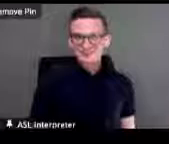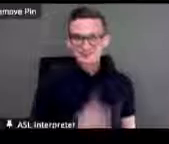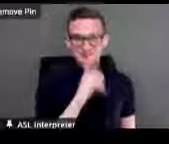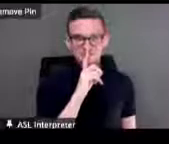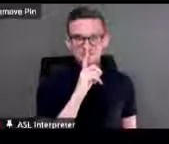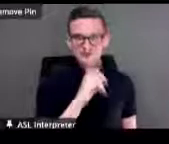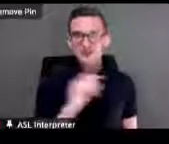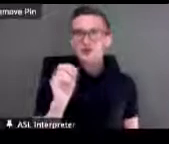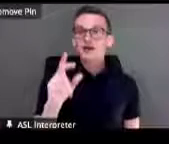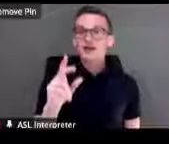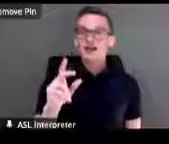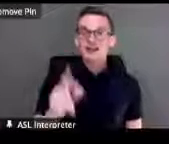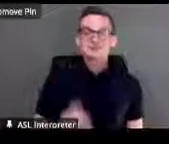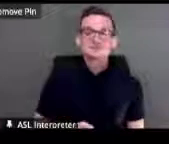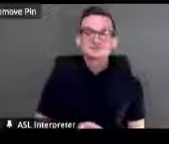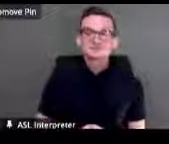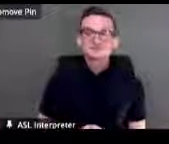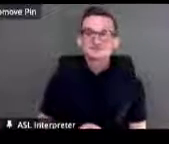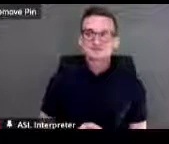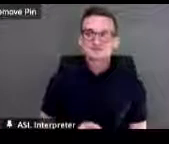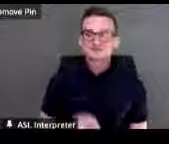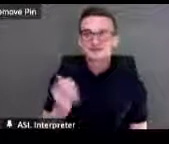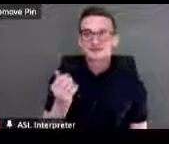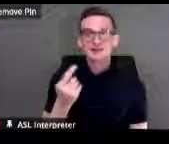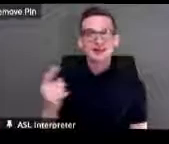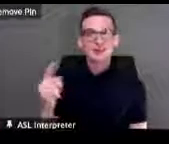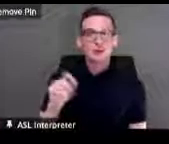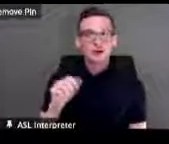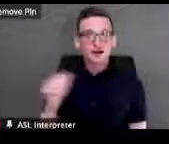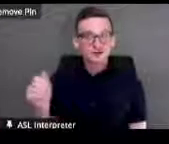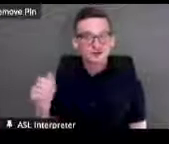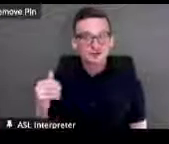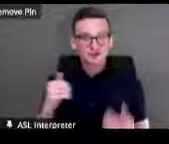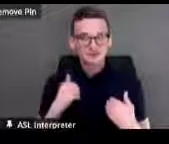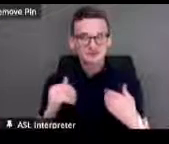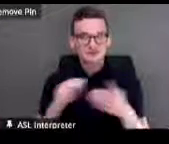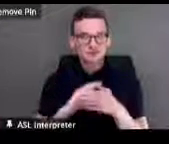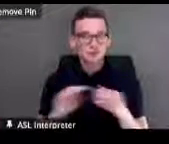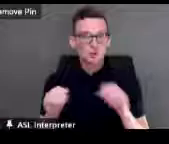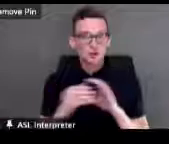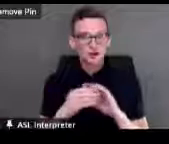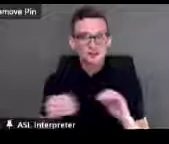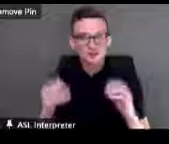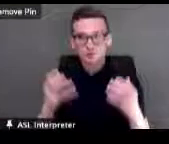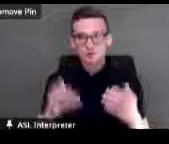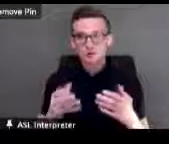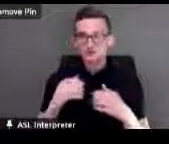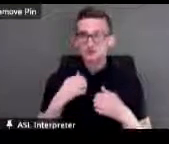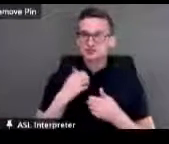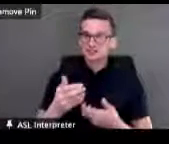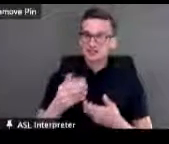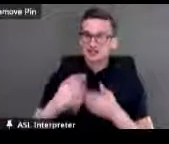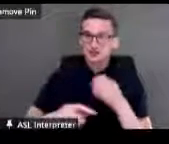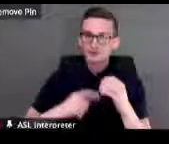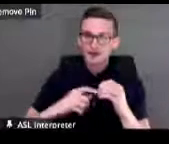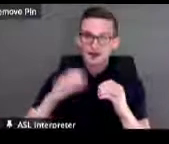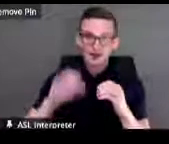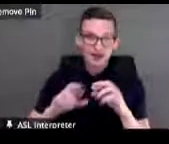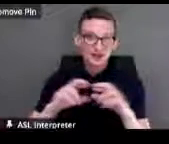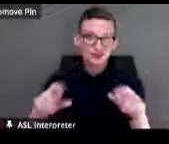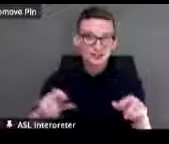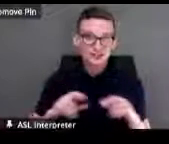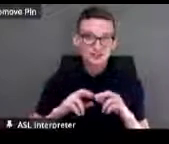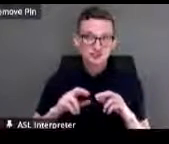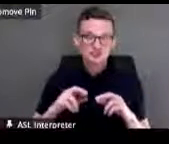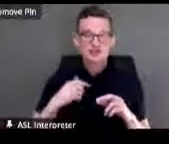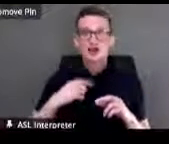Okay, let's see. Anyone else have any stories that they might want to share about the region? I did get another